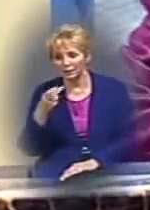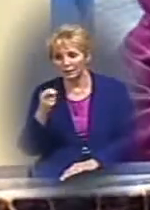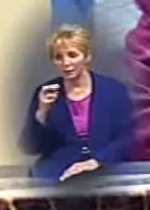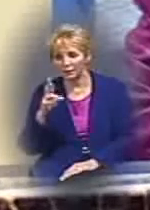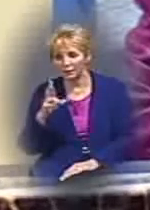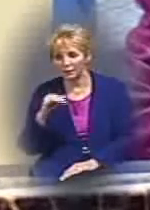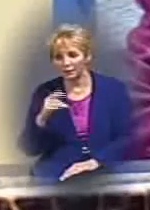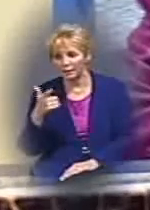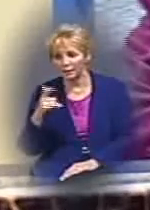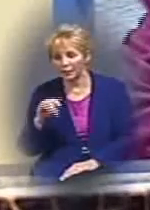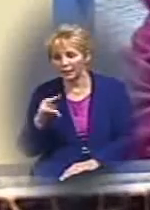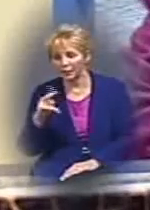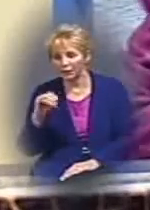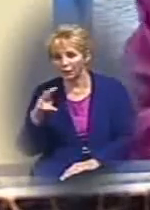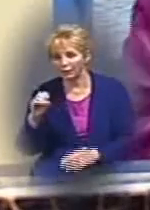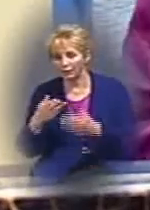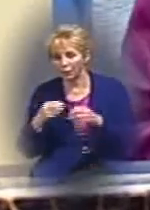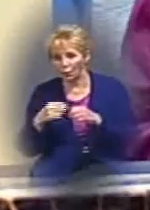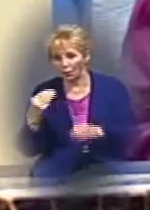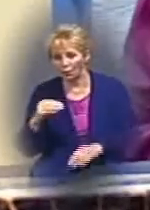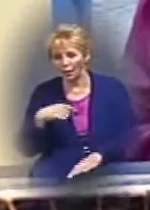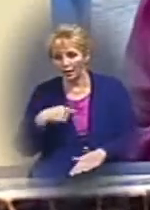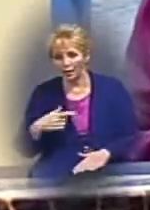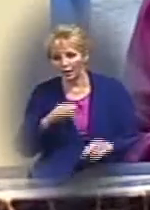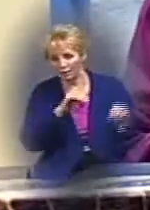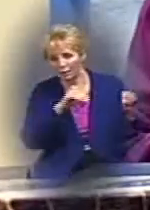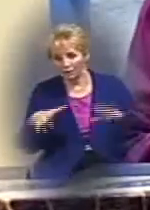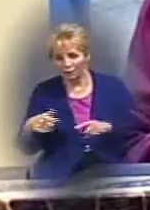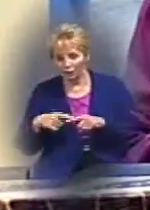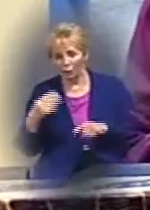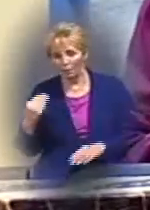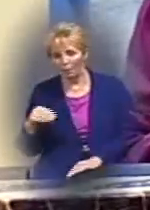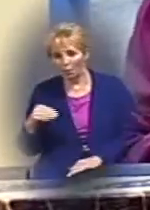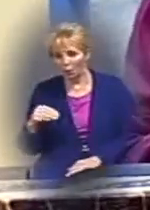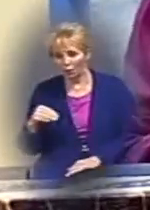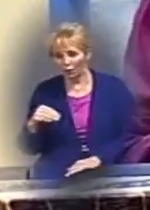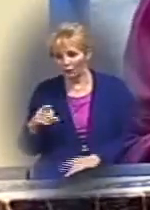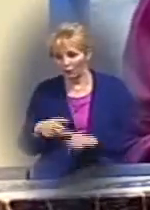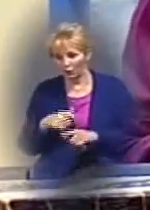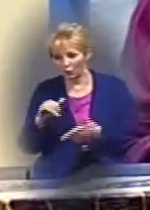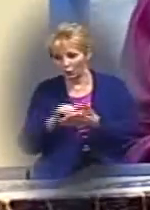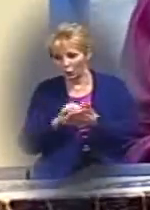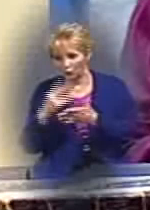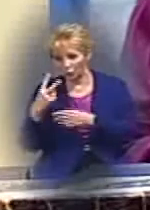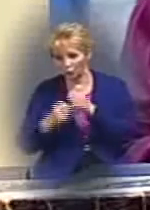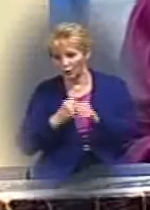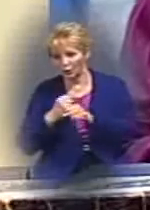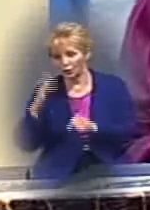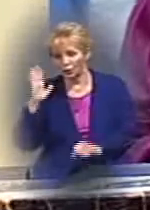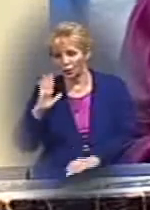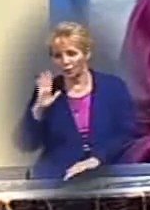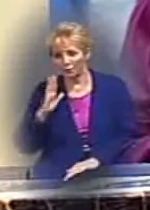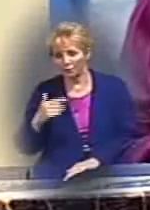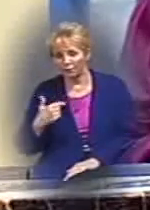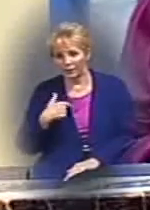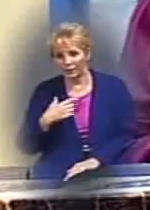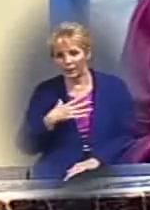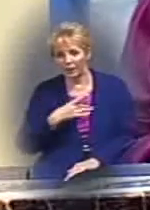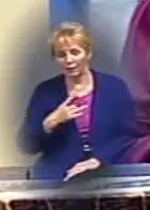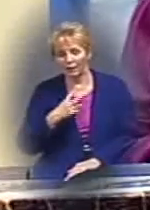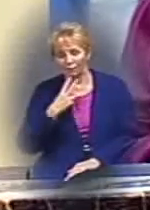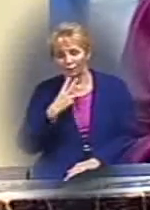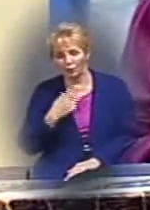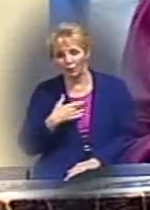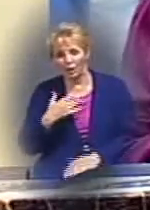in Morganton. I relocated to Morganton from New York 2 years ago, and I'd just like to voice